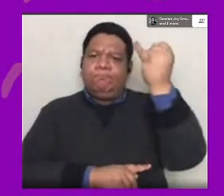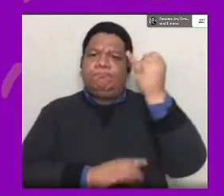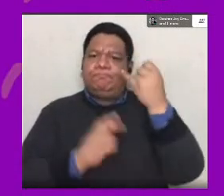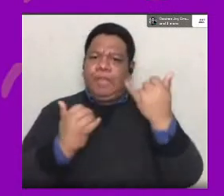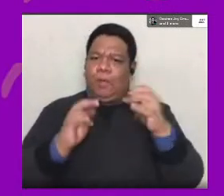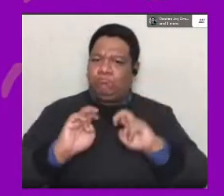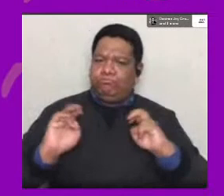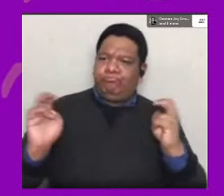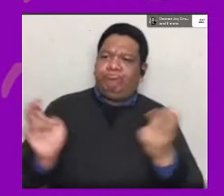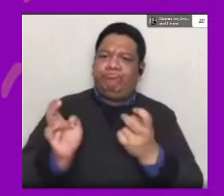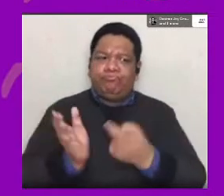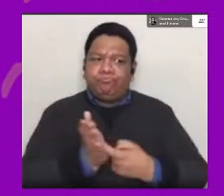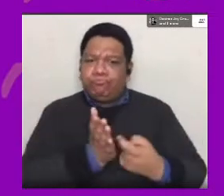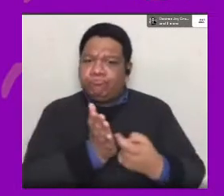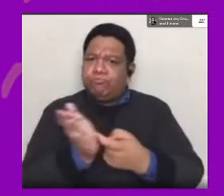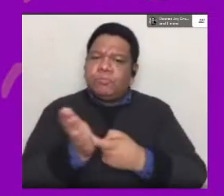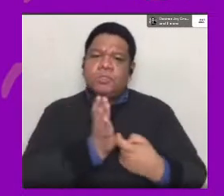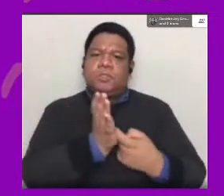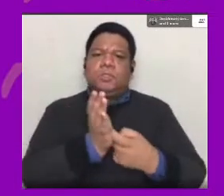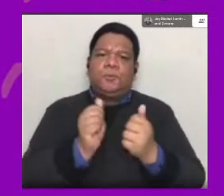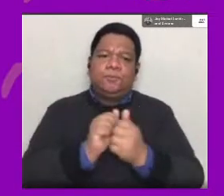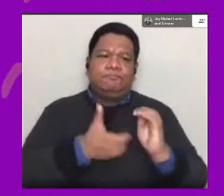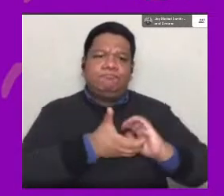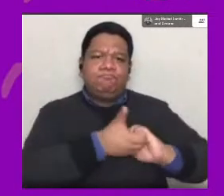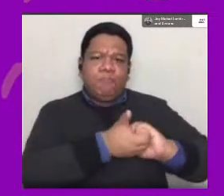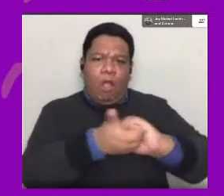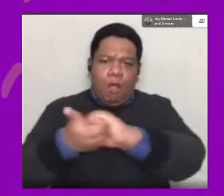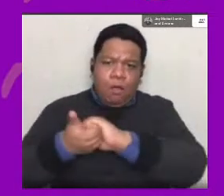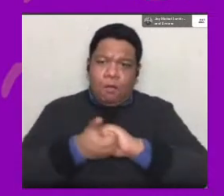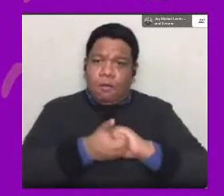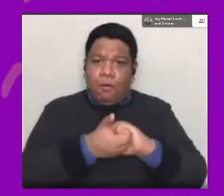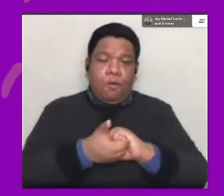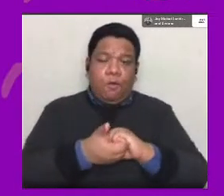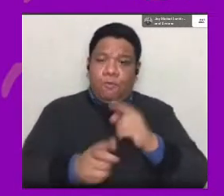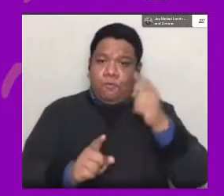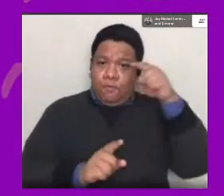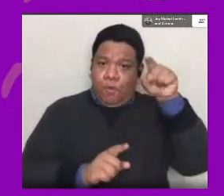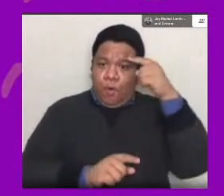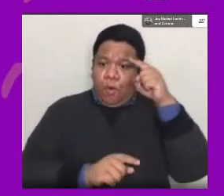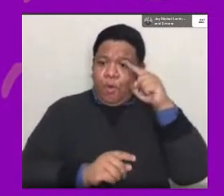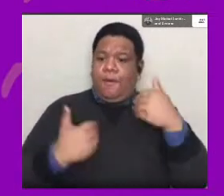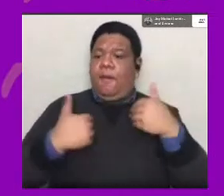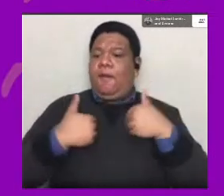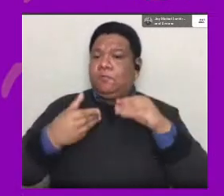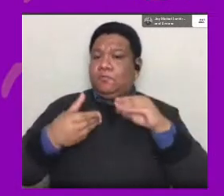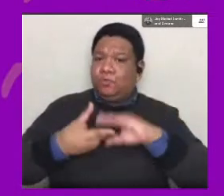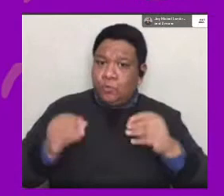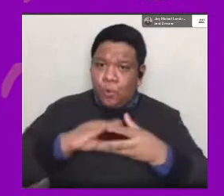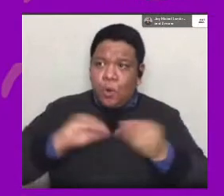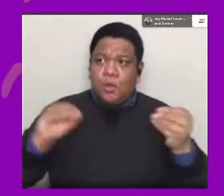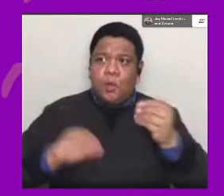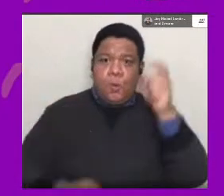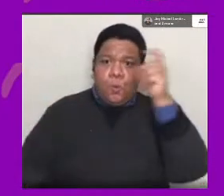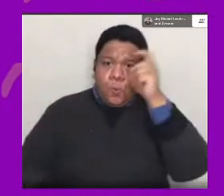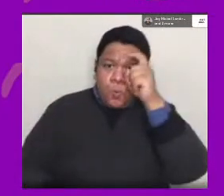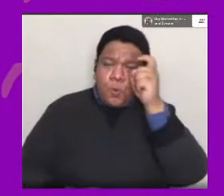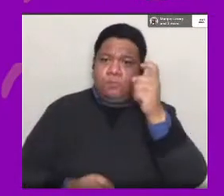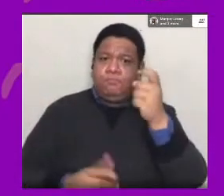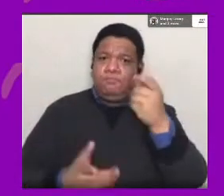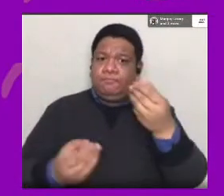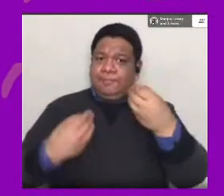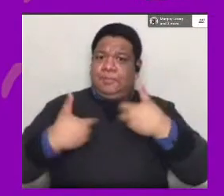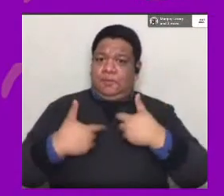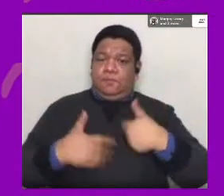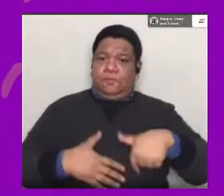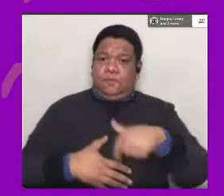with our strategic partners, so that the powerful stories and wisdom we were entrusted